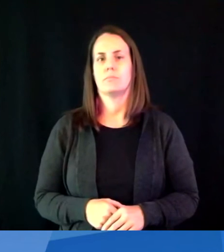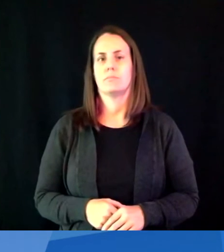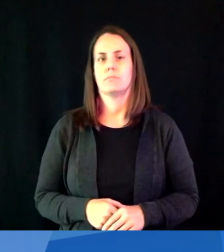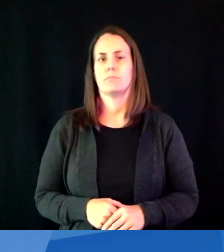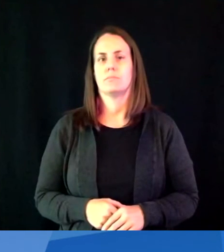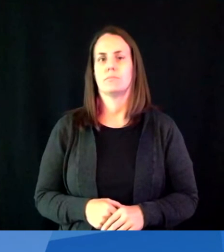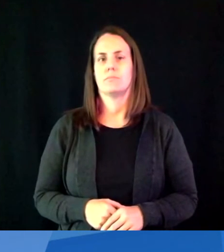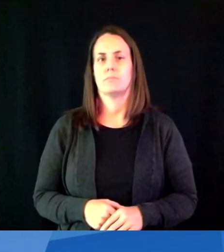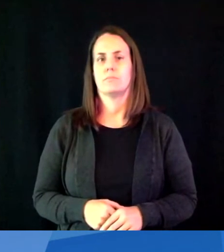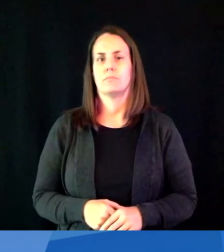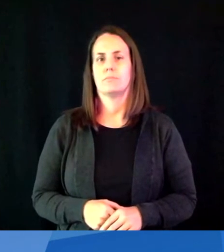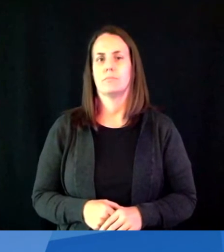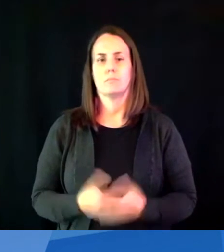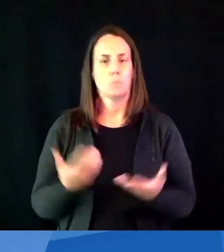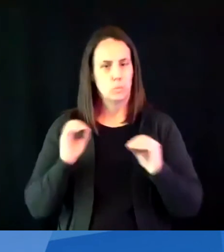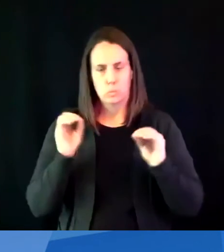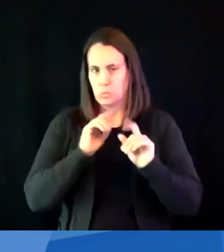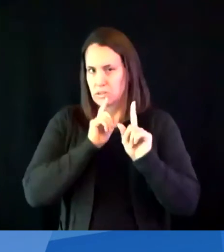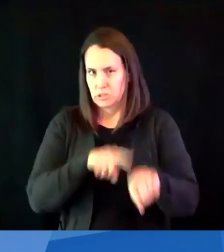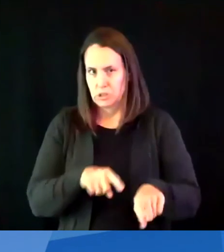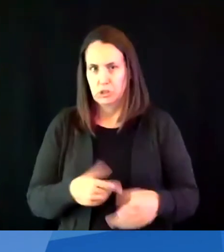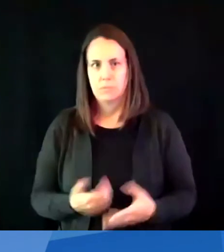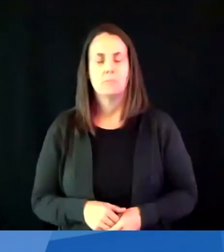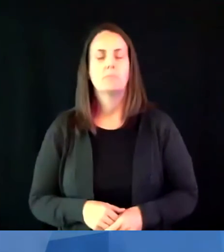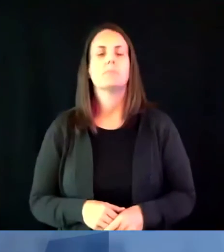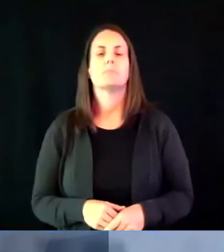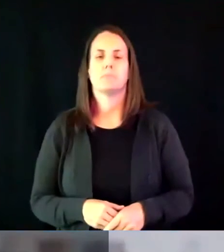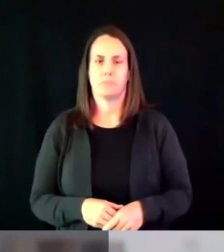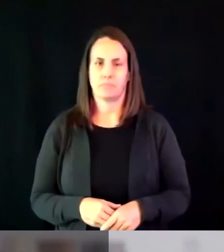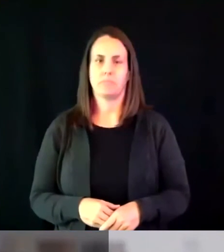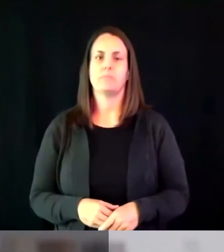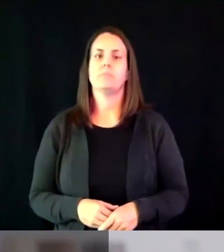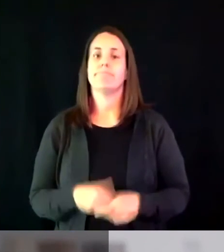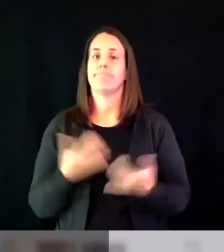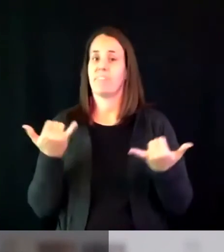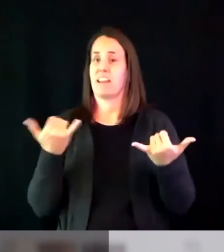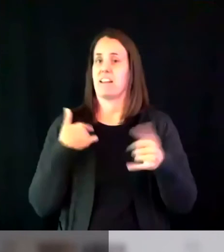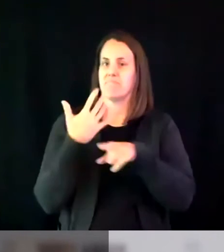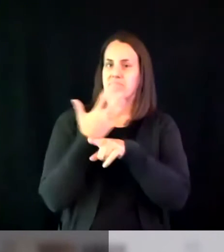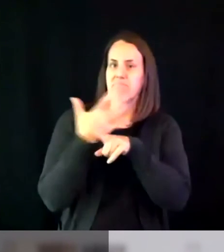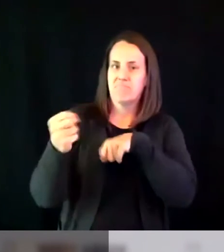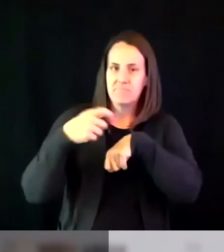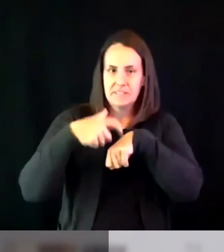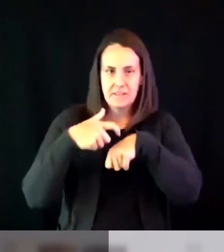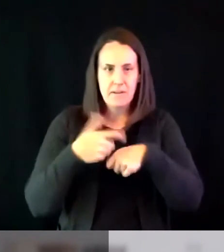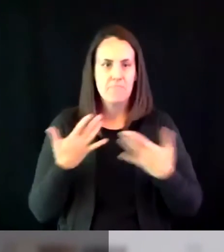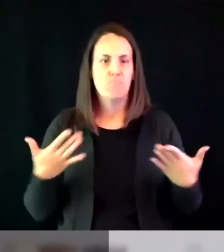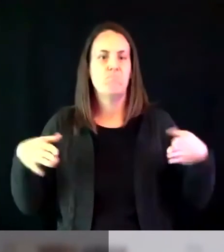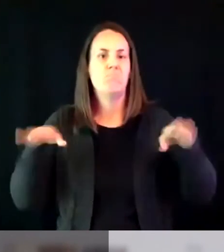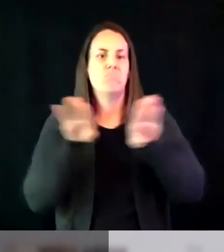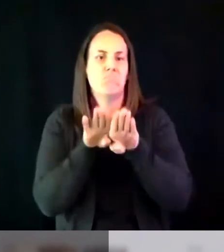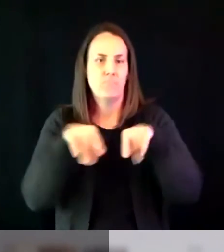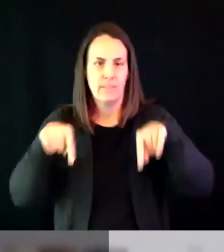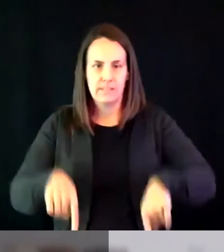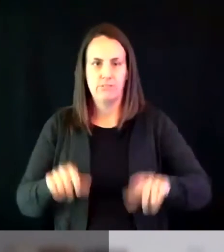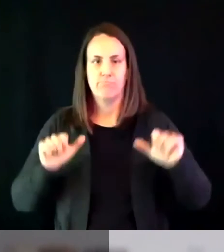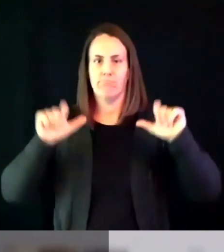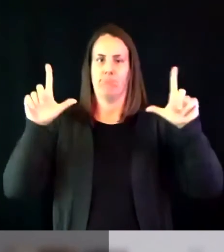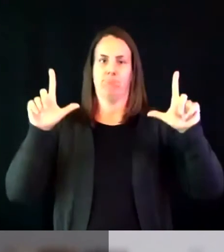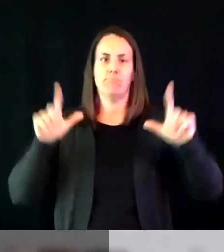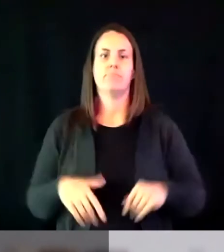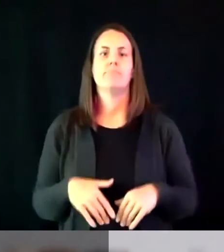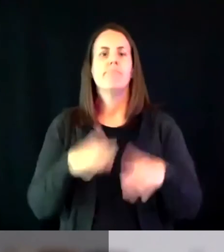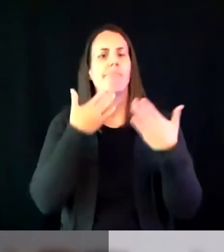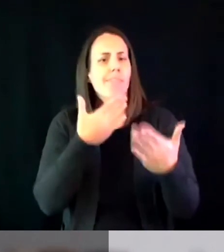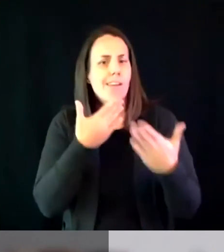All right, well, with that, we have used up more than our time allotted, almost the full hour. And I want to thank Julie and Deb for